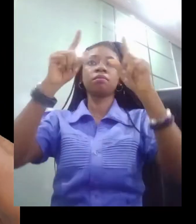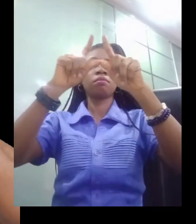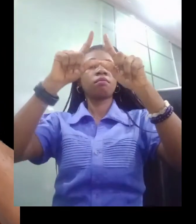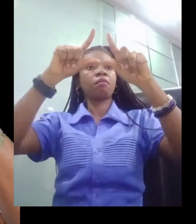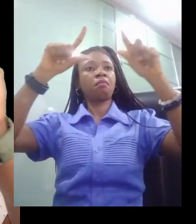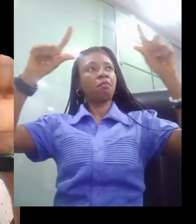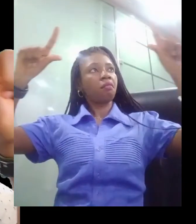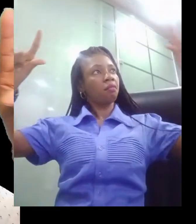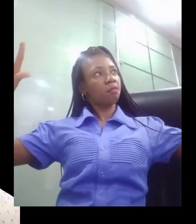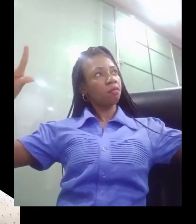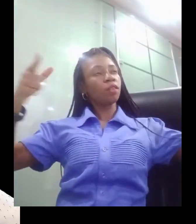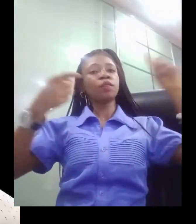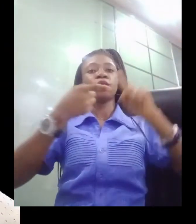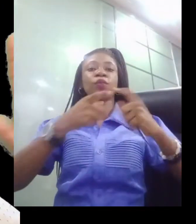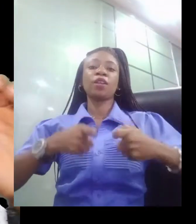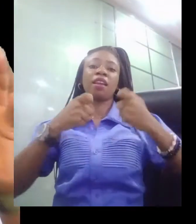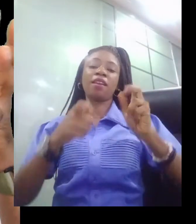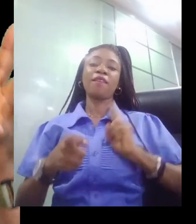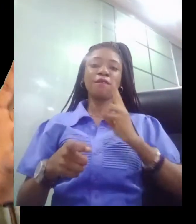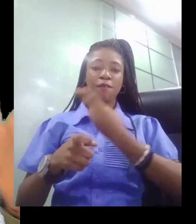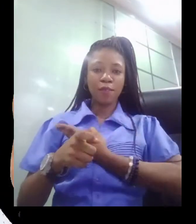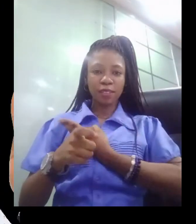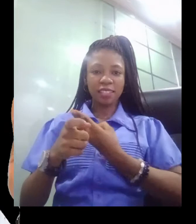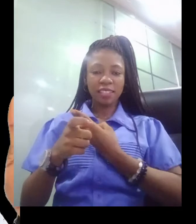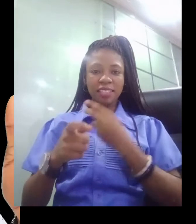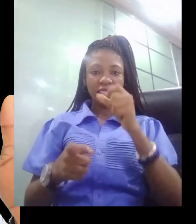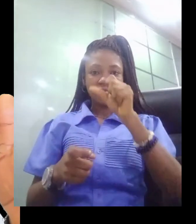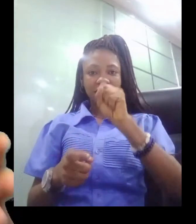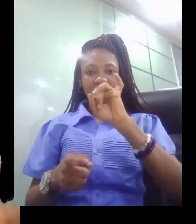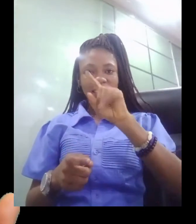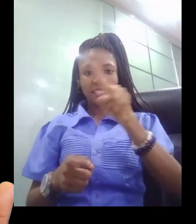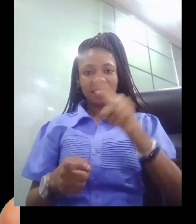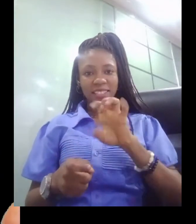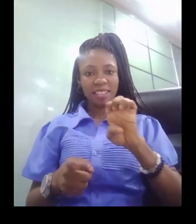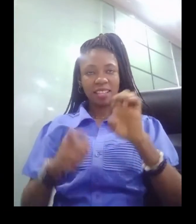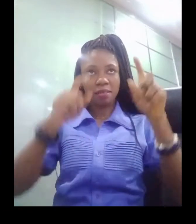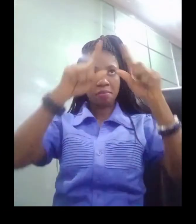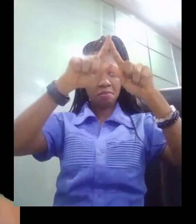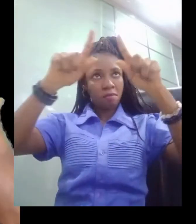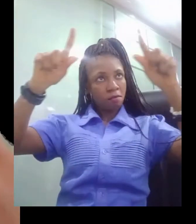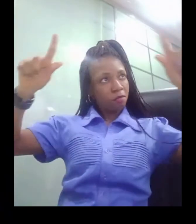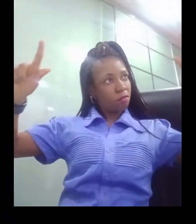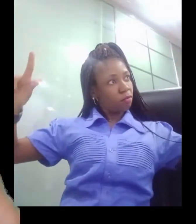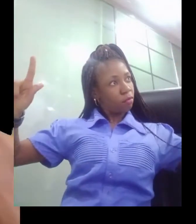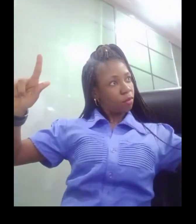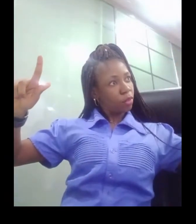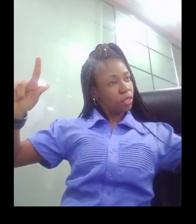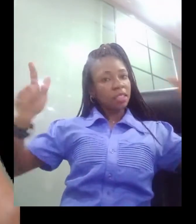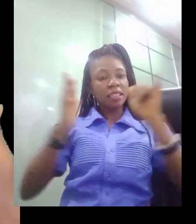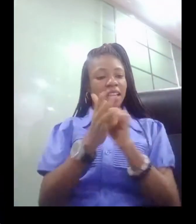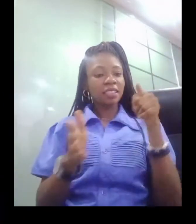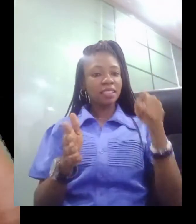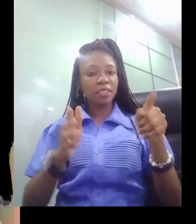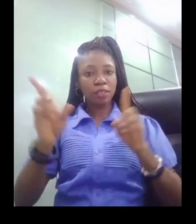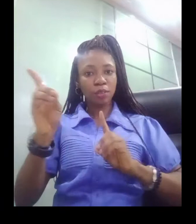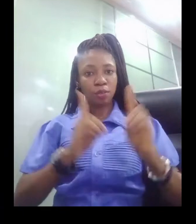to give us the size of it, by which she did